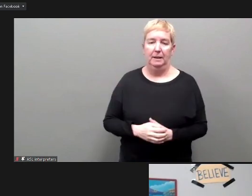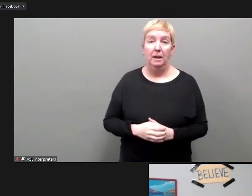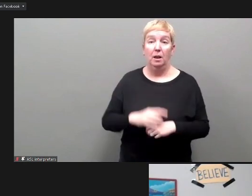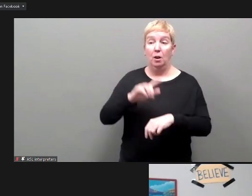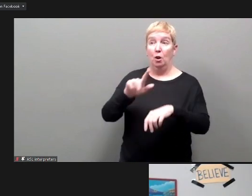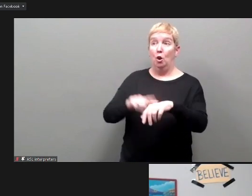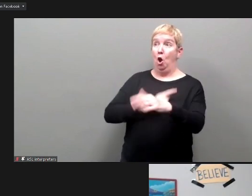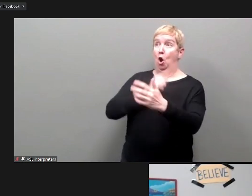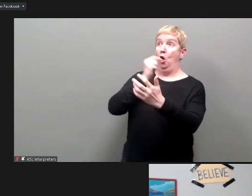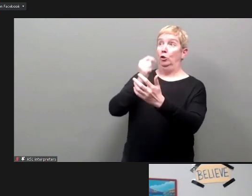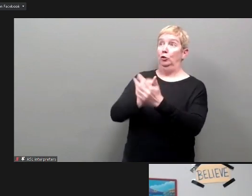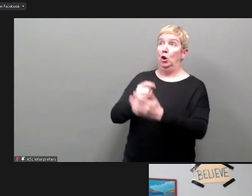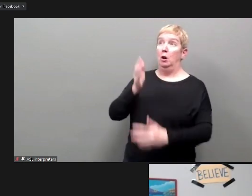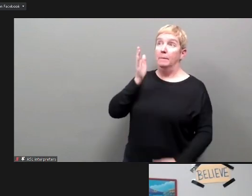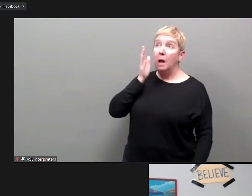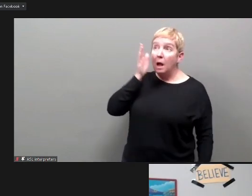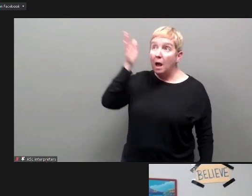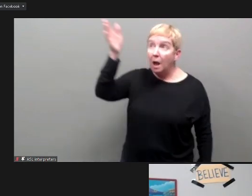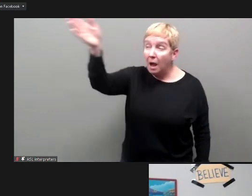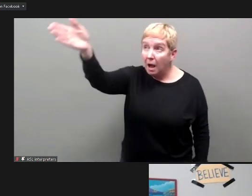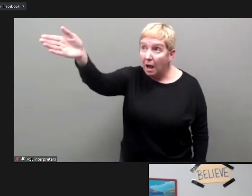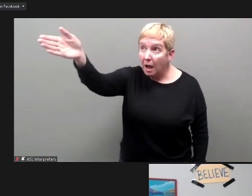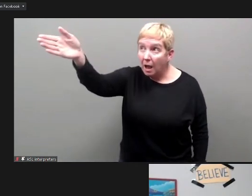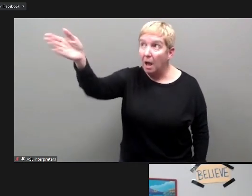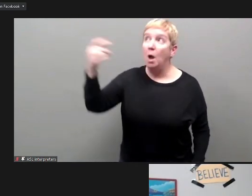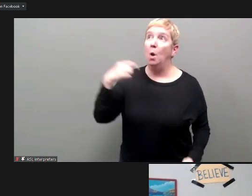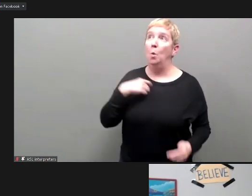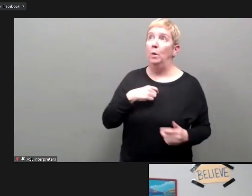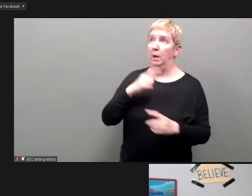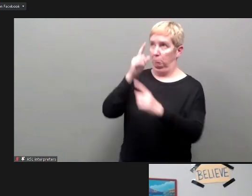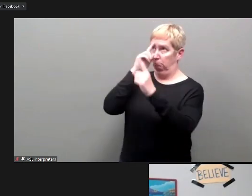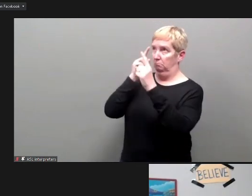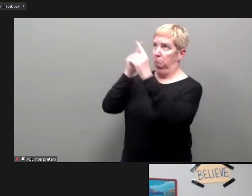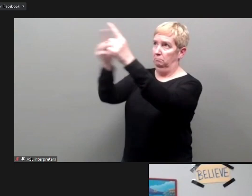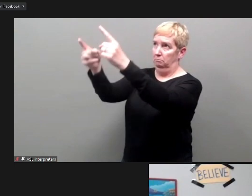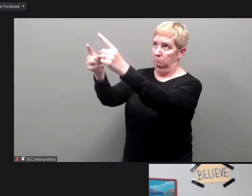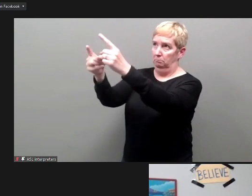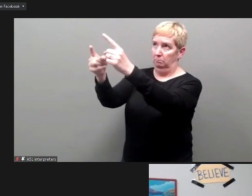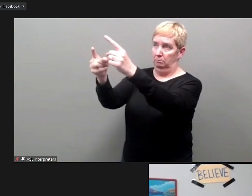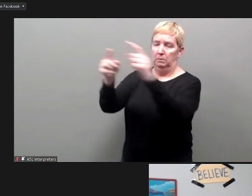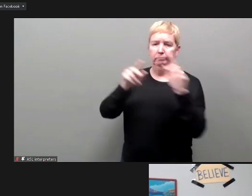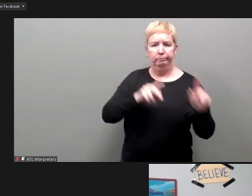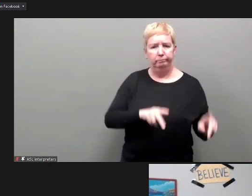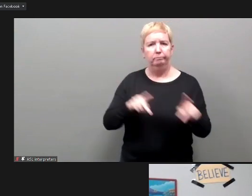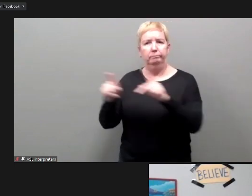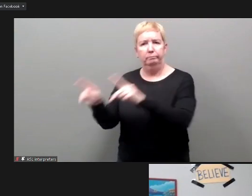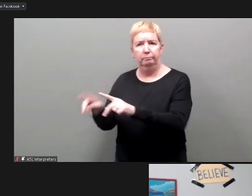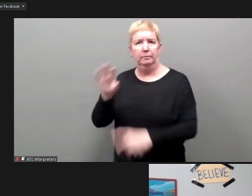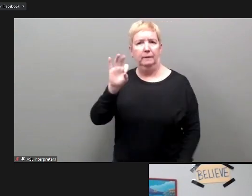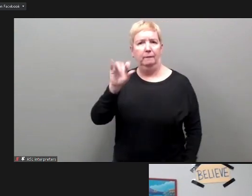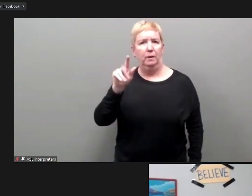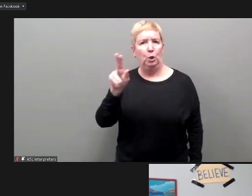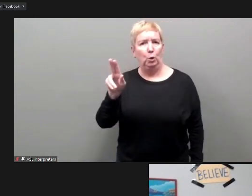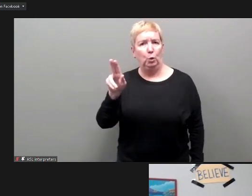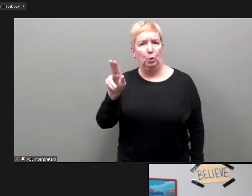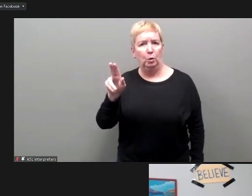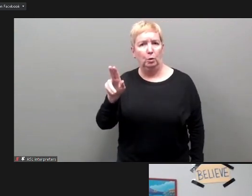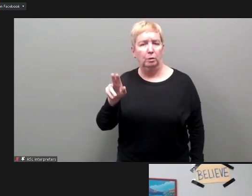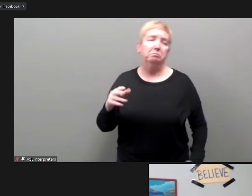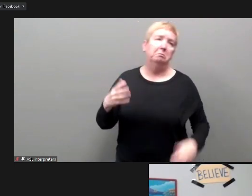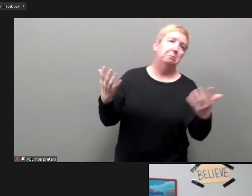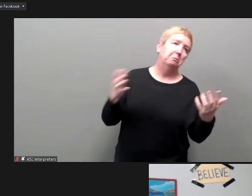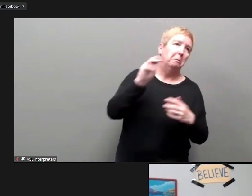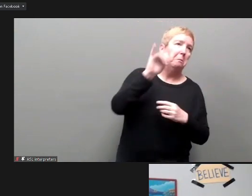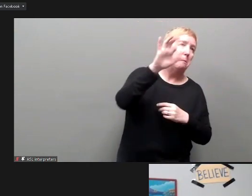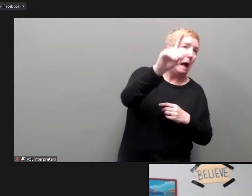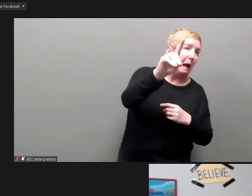with an influenza-like mortality rate, it's just going to be mild. Everyone's going to get it,